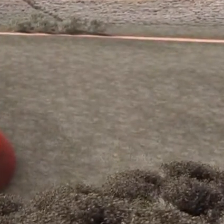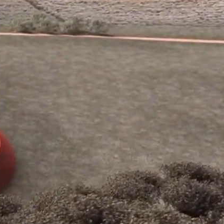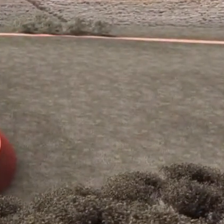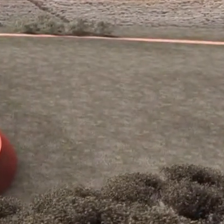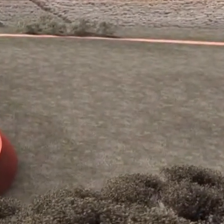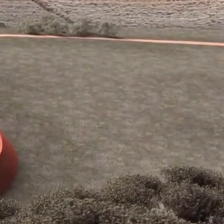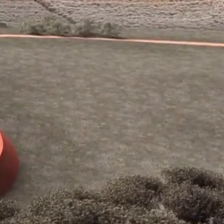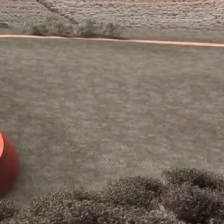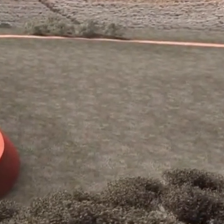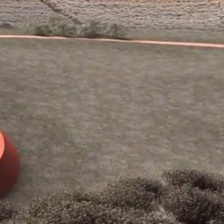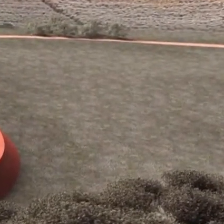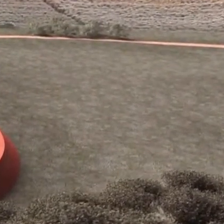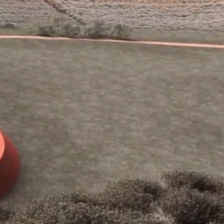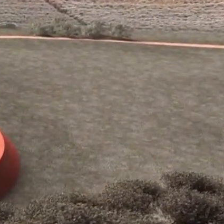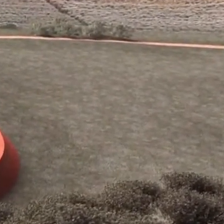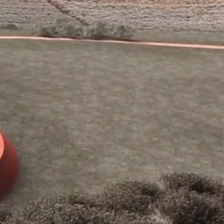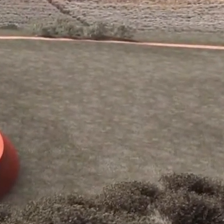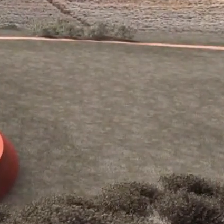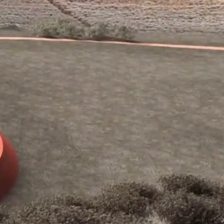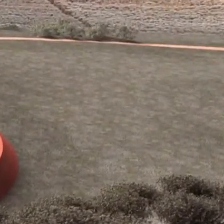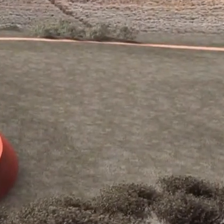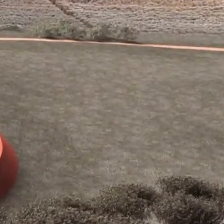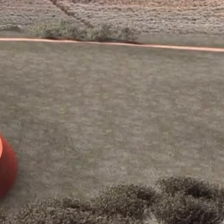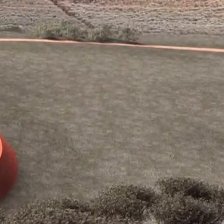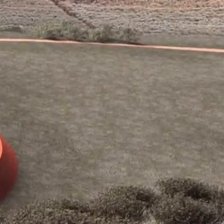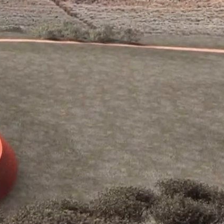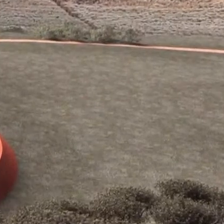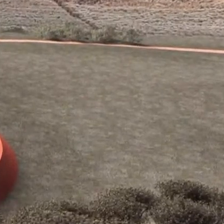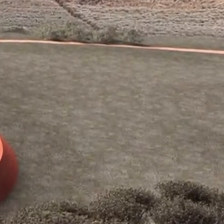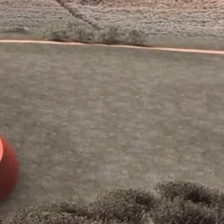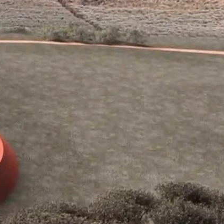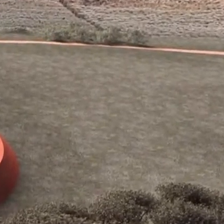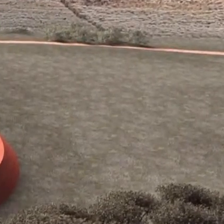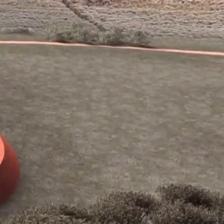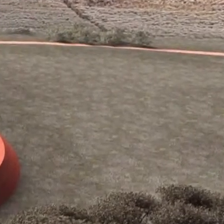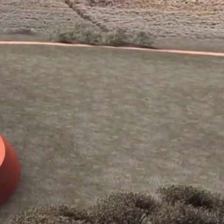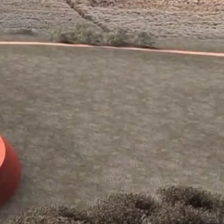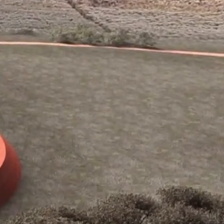Masa baby won't kill me,